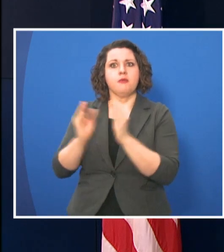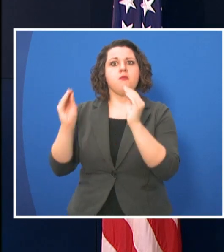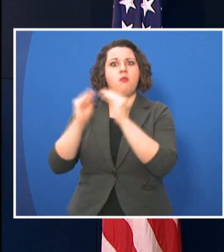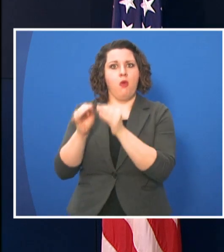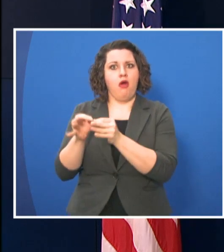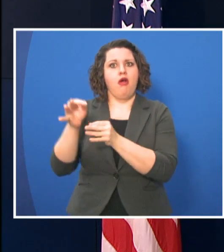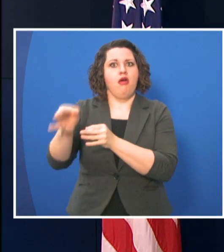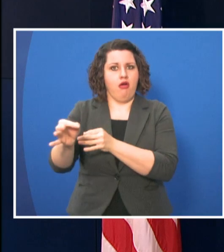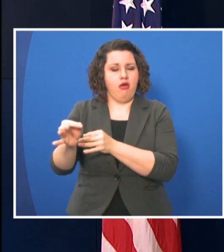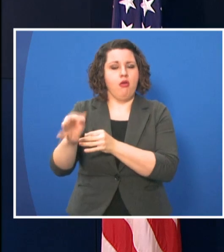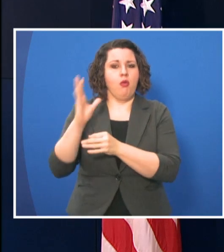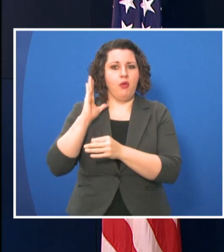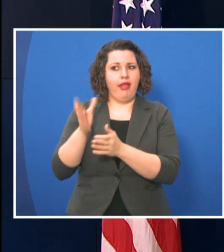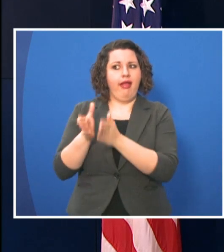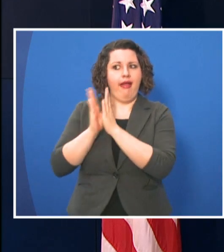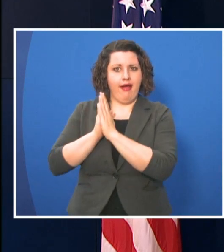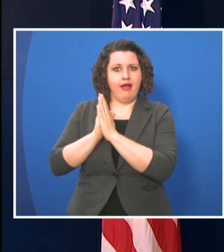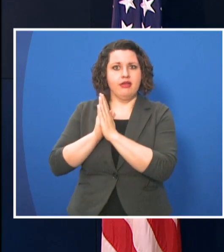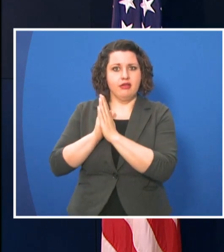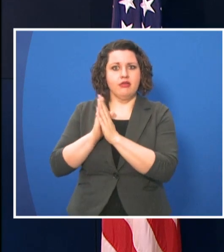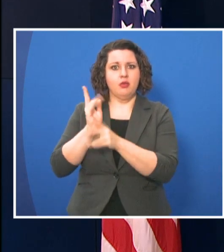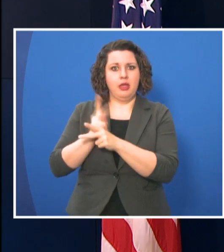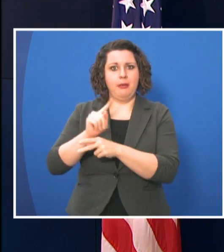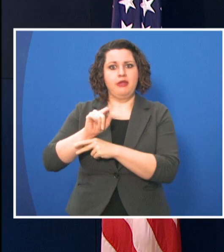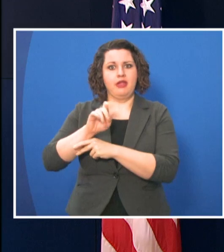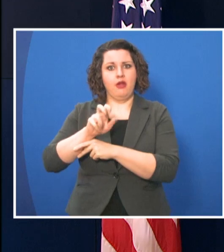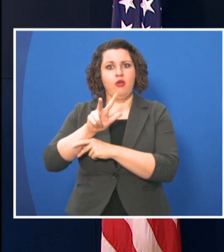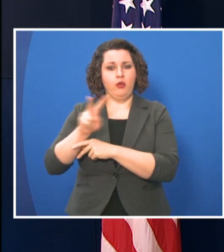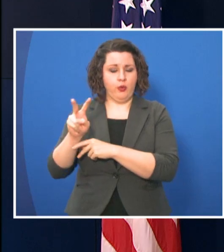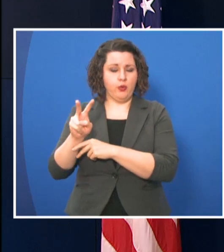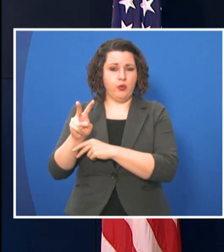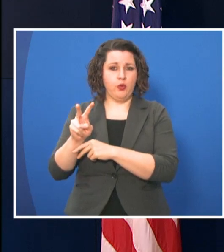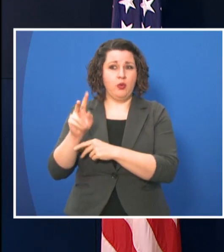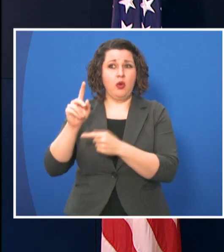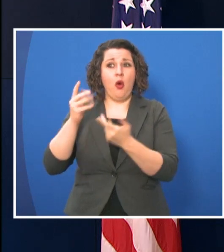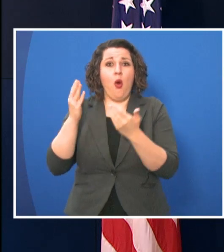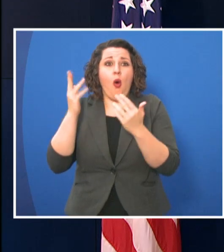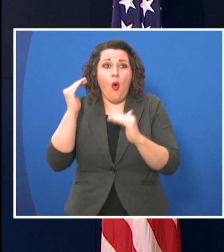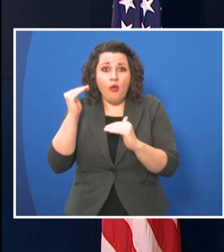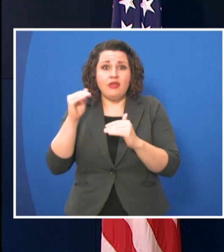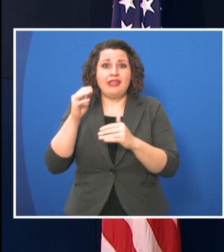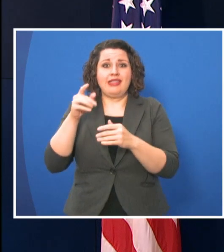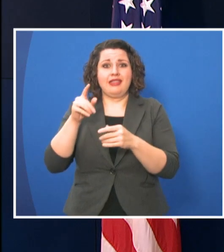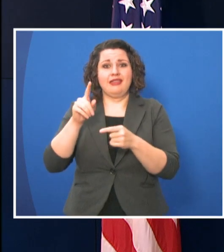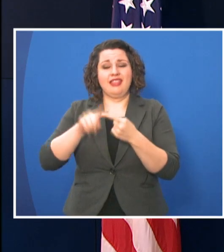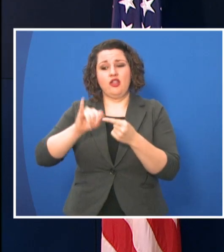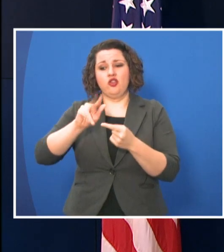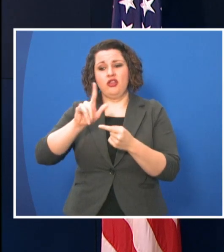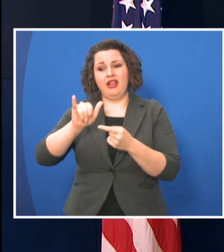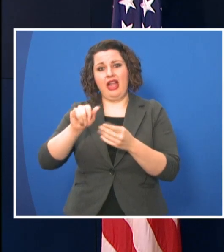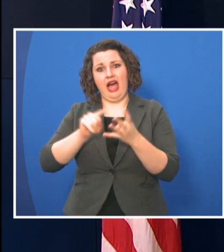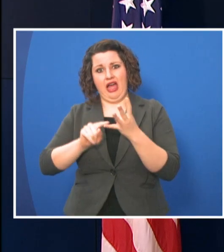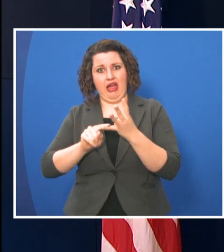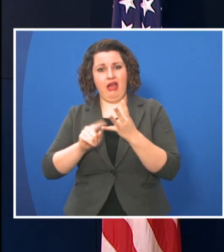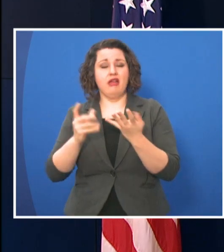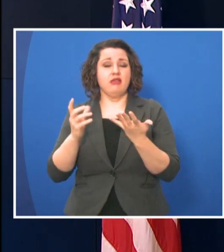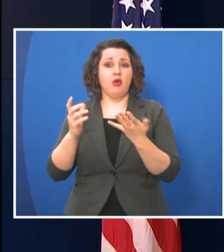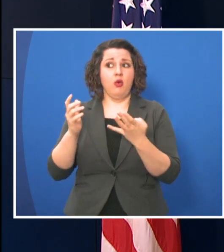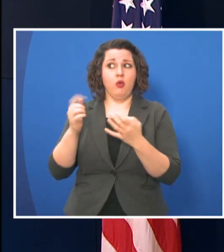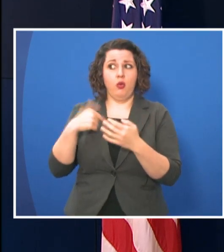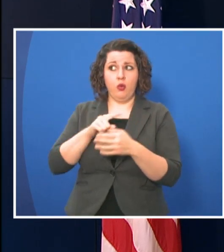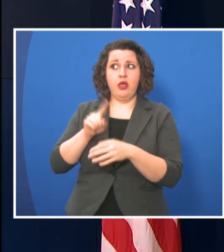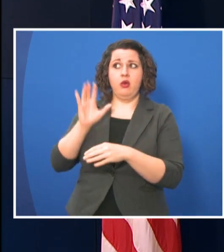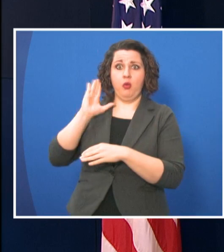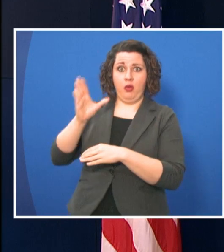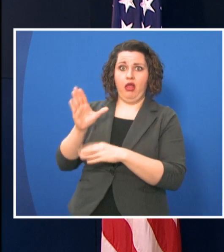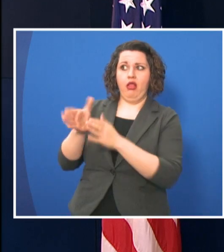to keep the Title 32 in place through possibly the end of July. So we're already working on asking for an extension, and actually